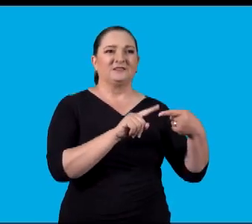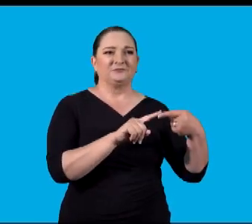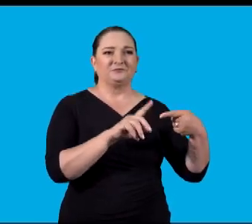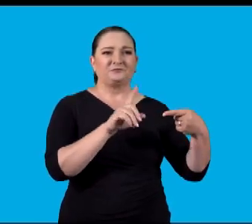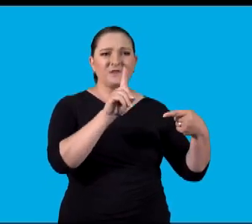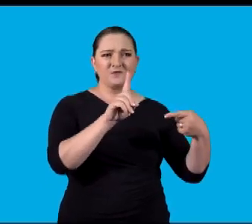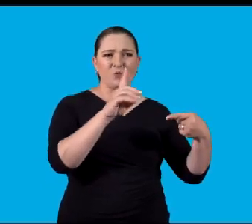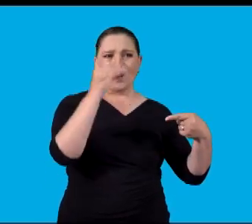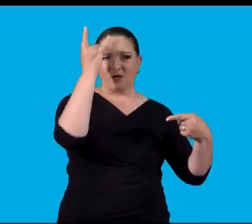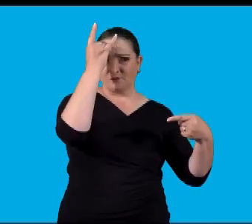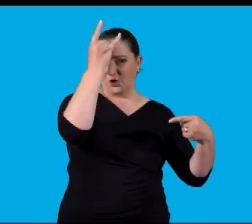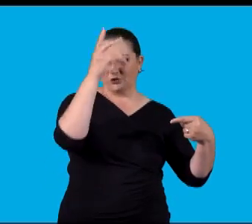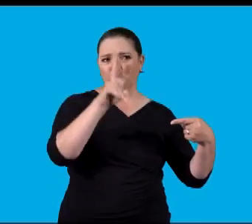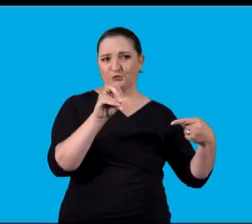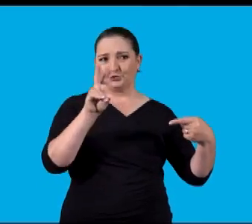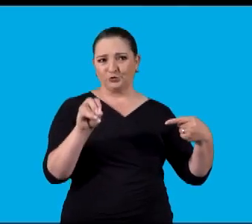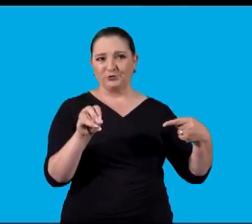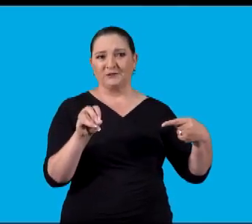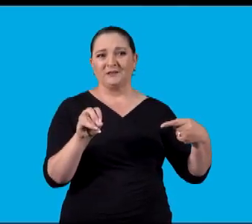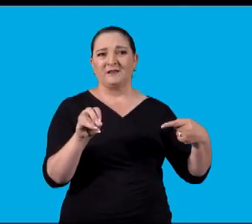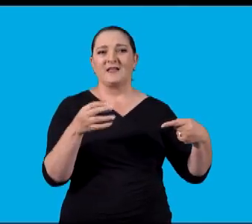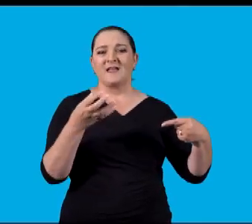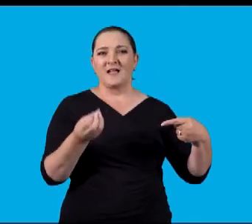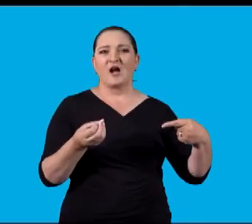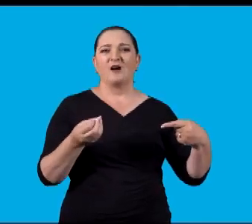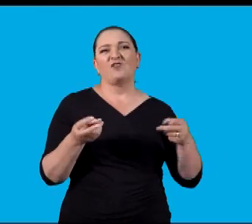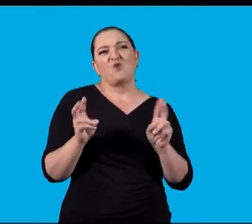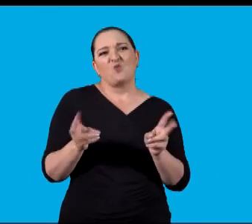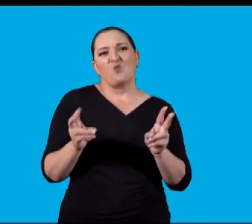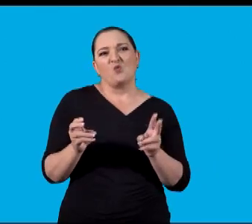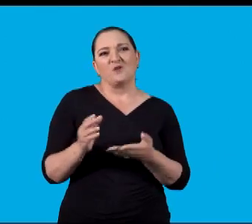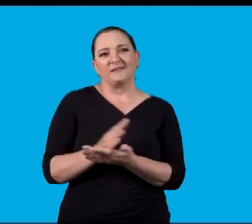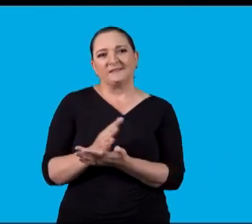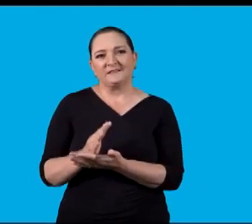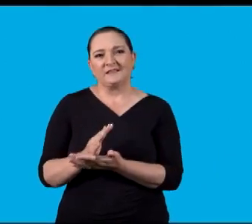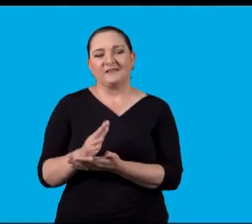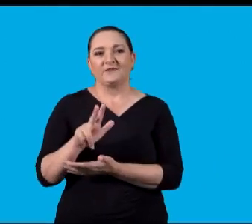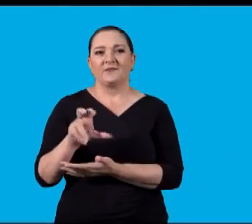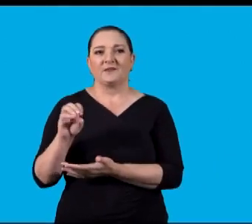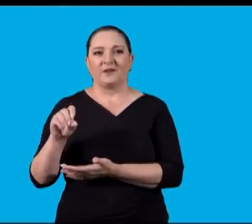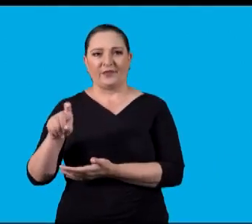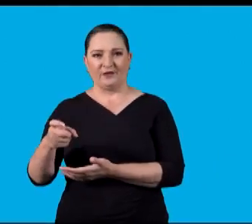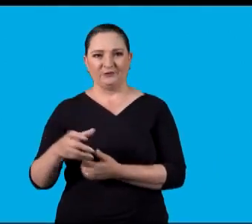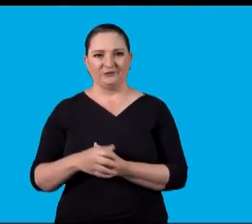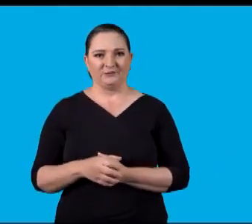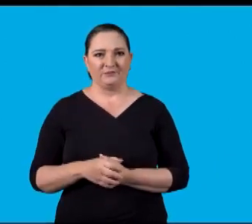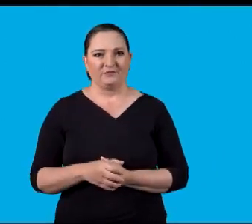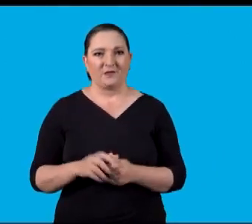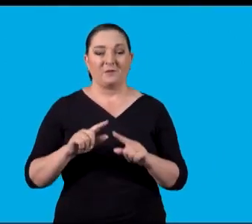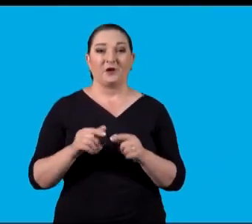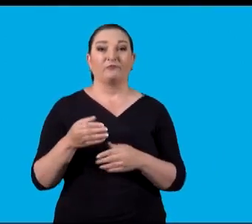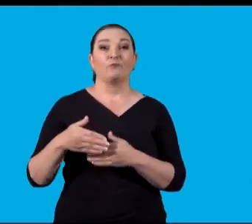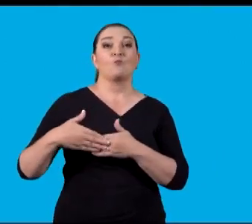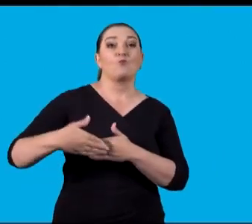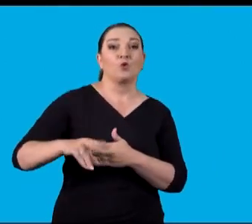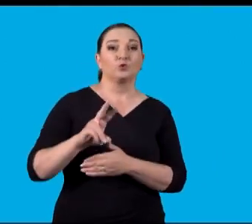ordinary share capital comprised of 800,000 ordinary shares. A further 200,000 shares were issued on this date.